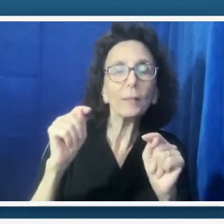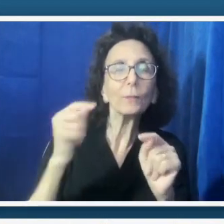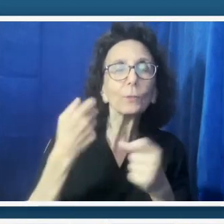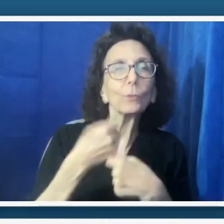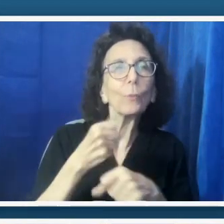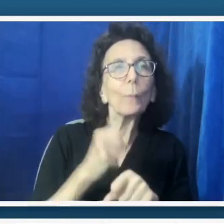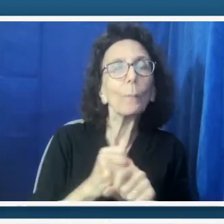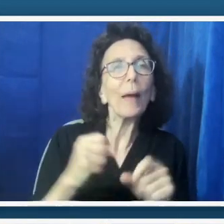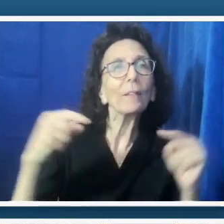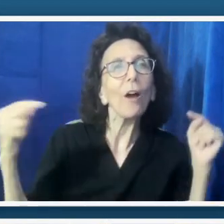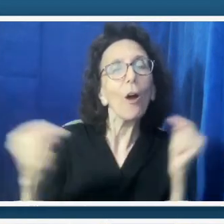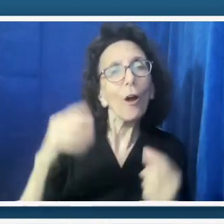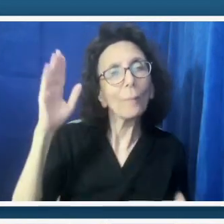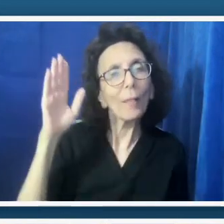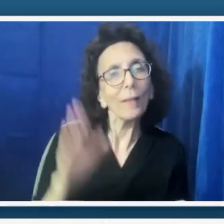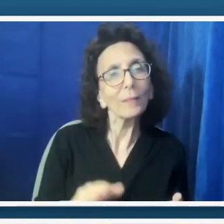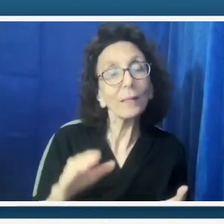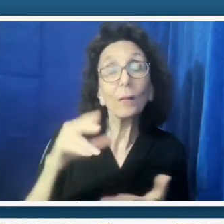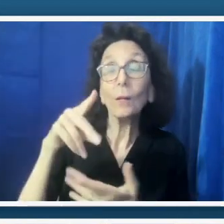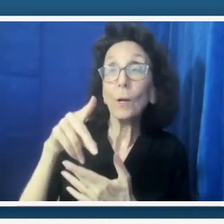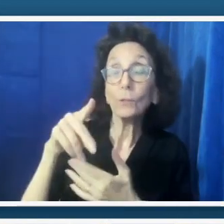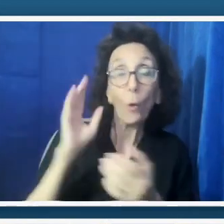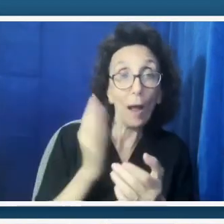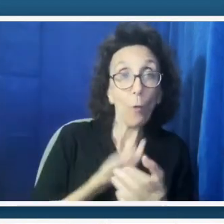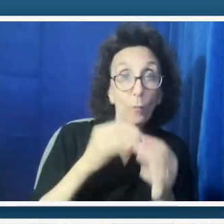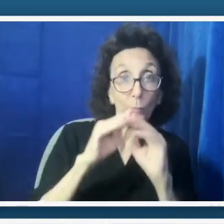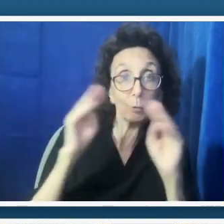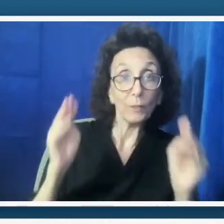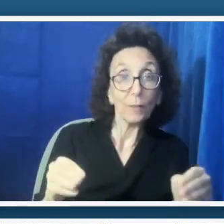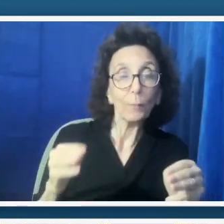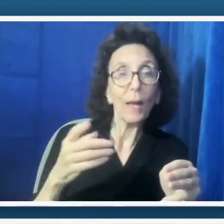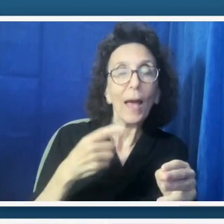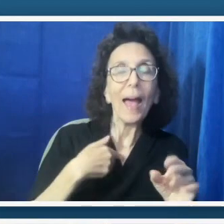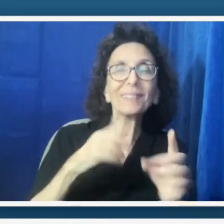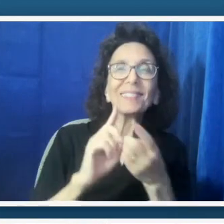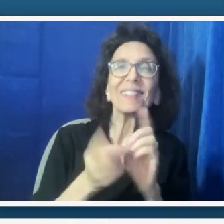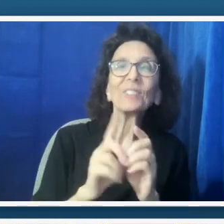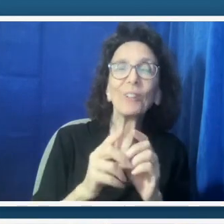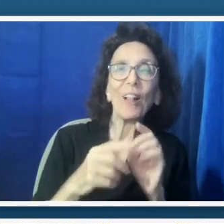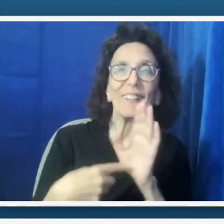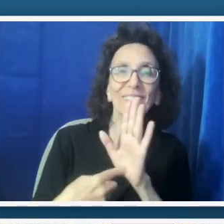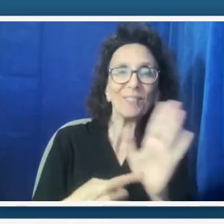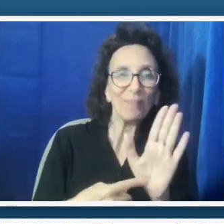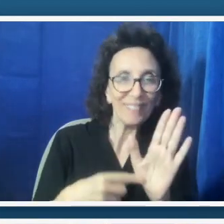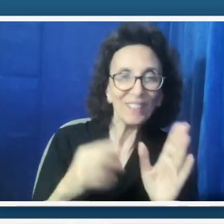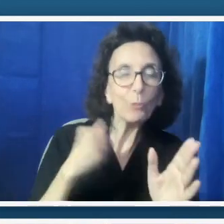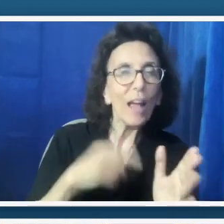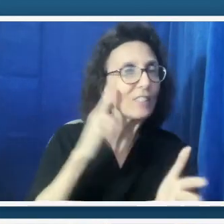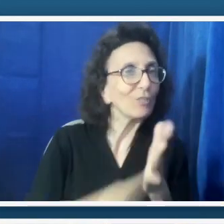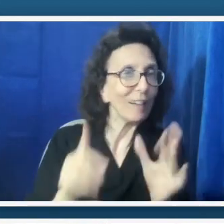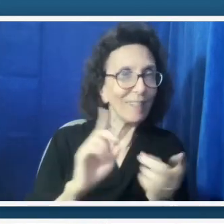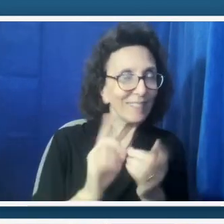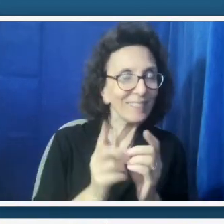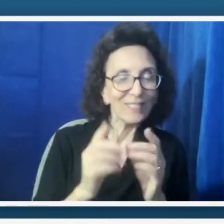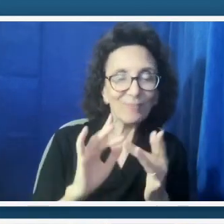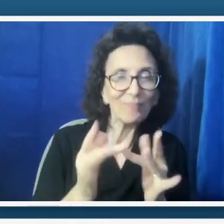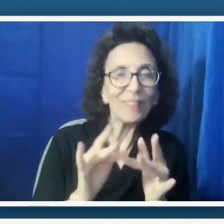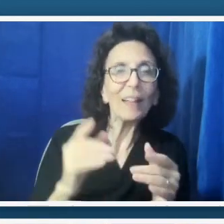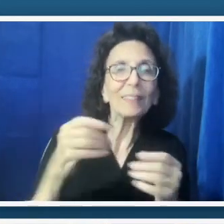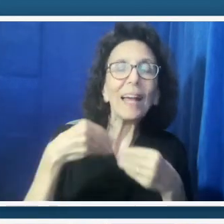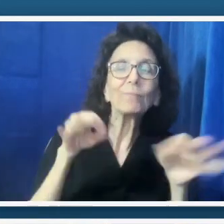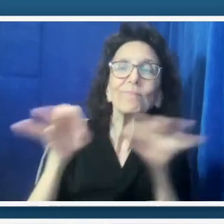these murals. The Postal Museum has an extensive virtual exhibit on our website that provides background information and